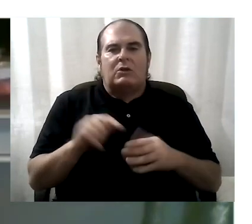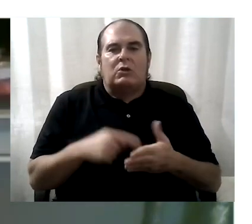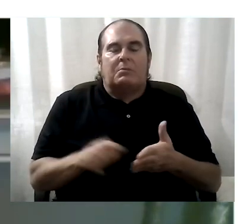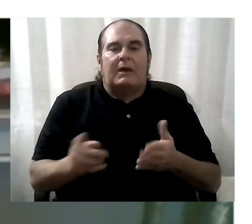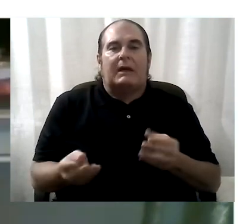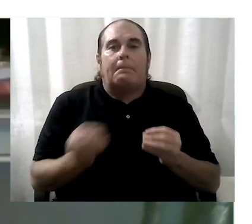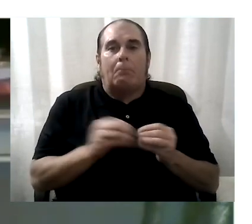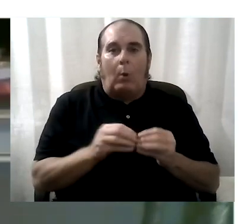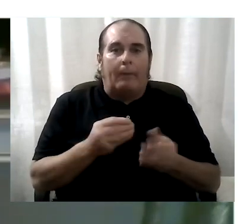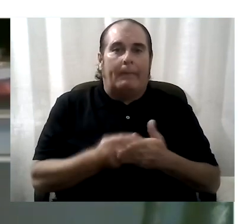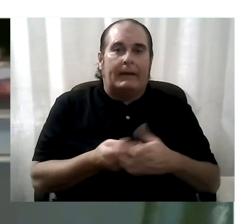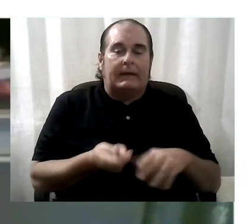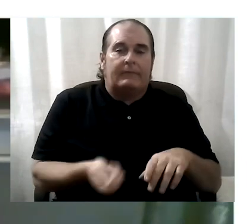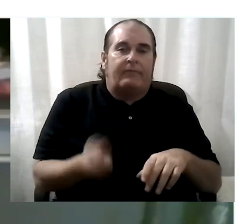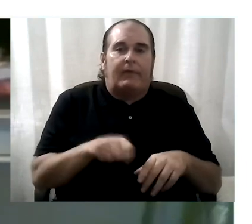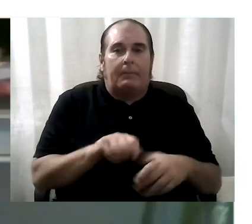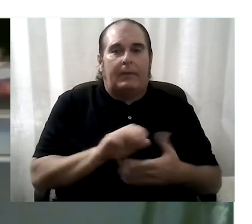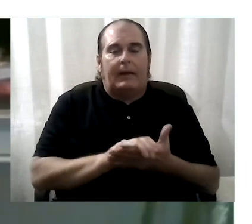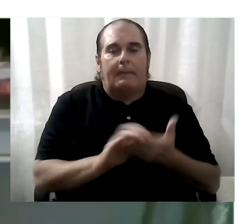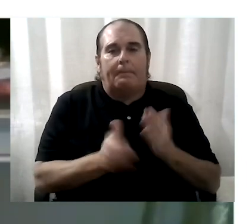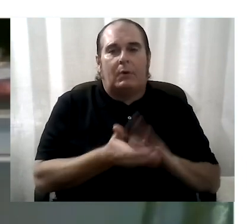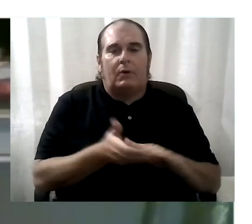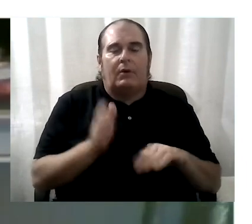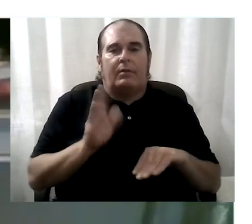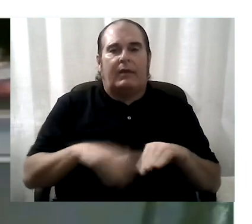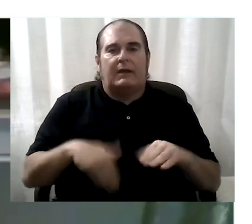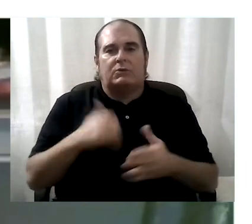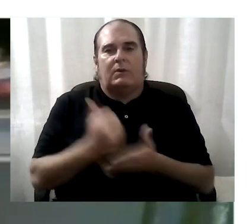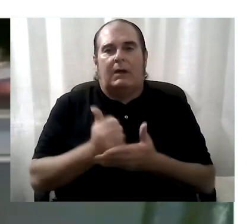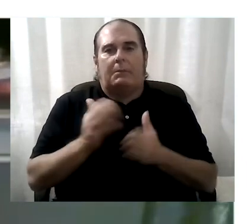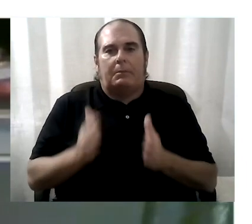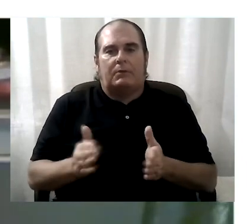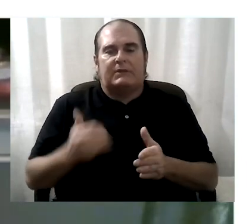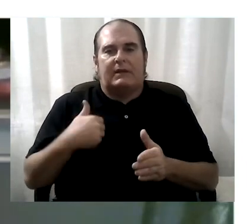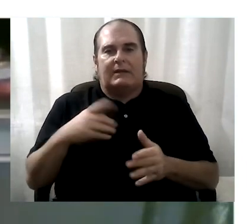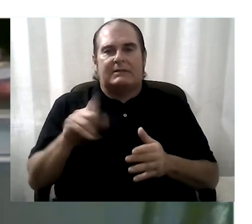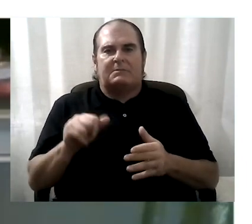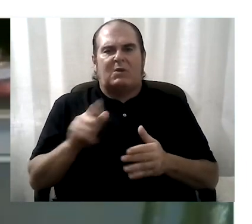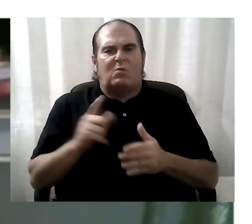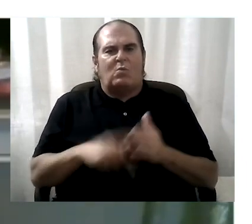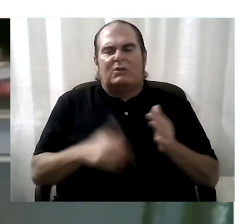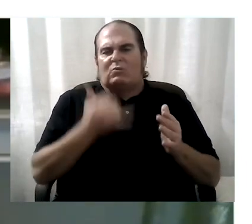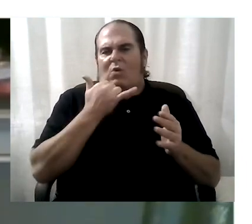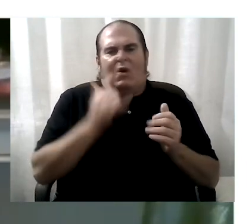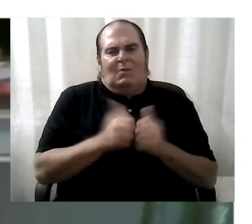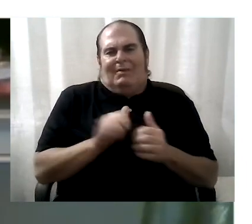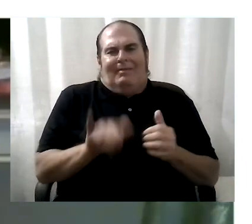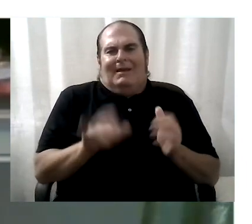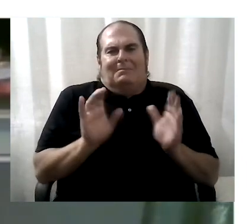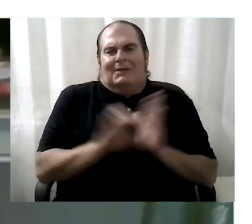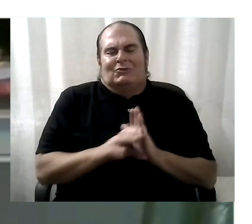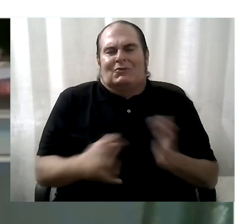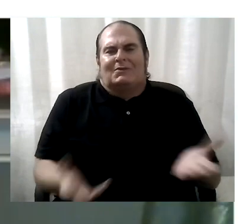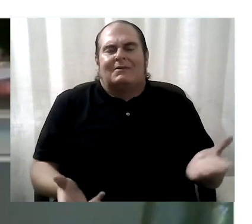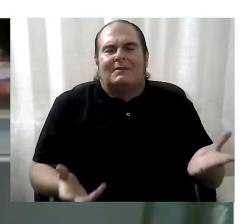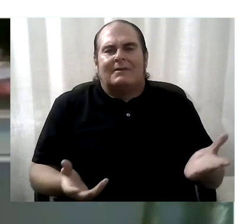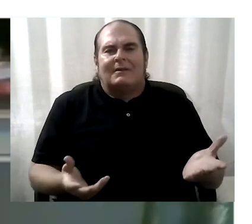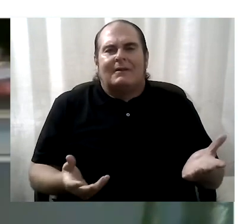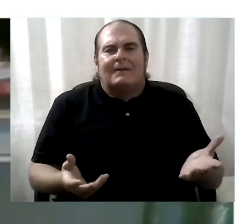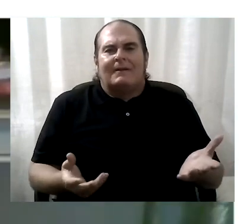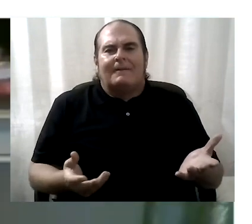do to help a person with a disability. What is wrong with this picture? It gives that excuse me, that